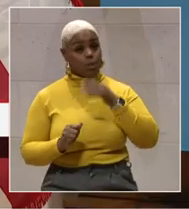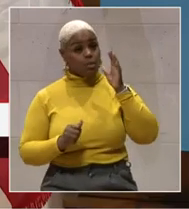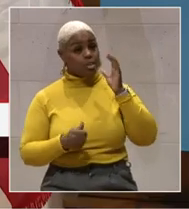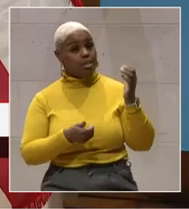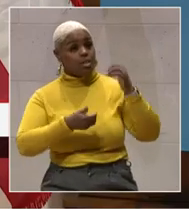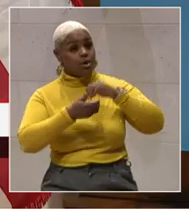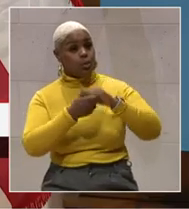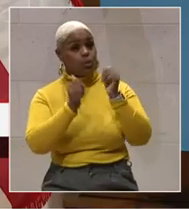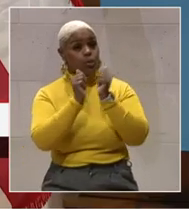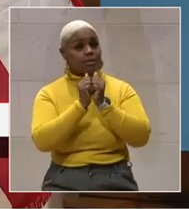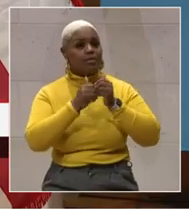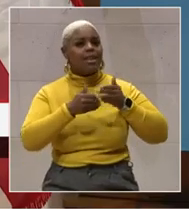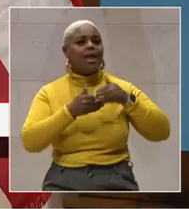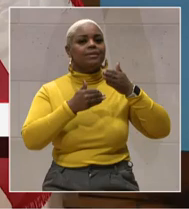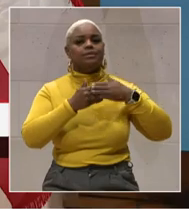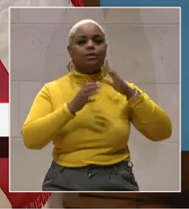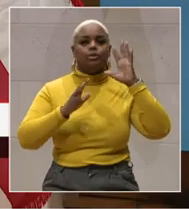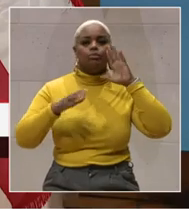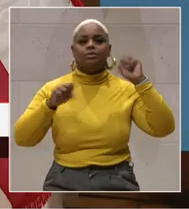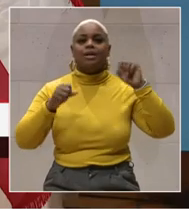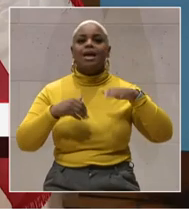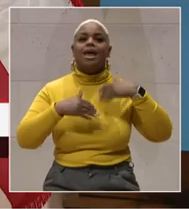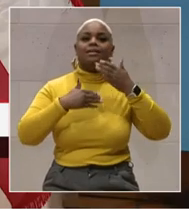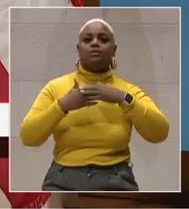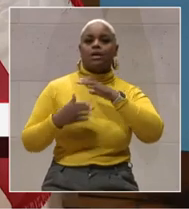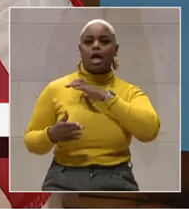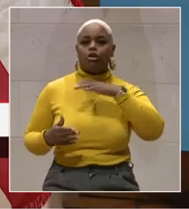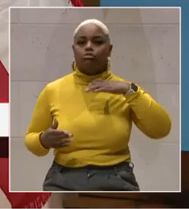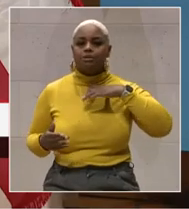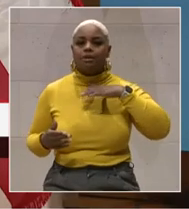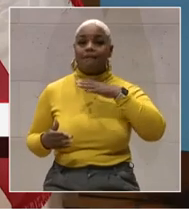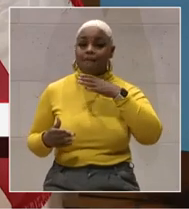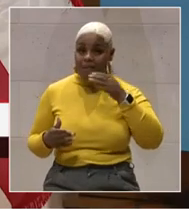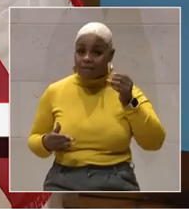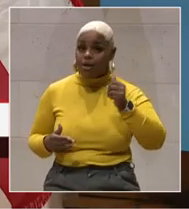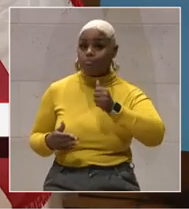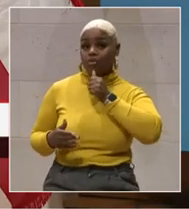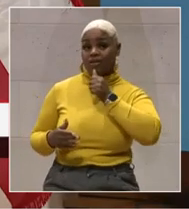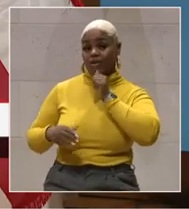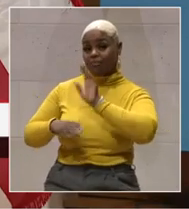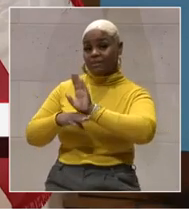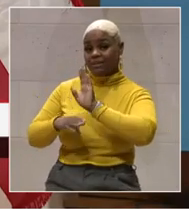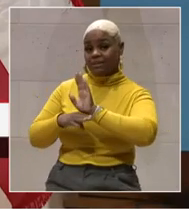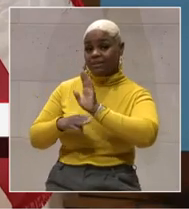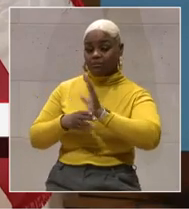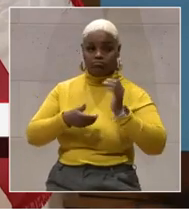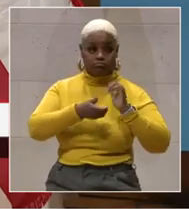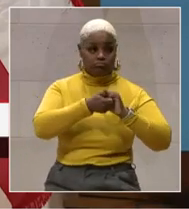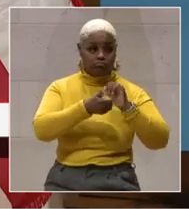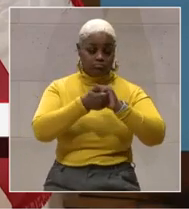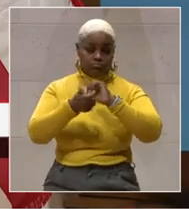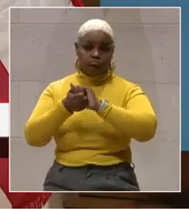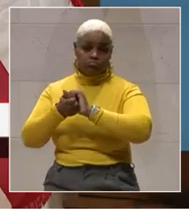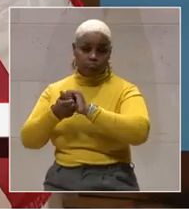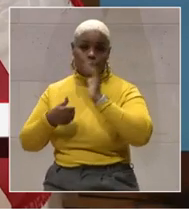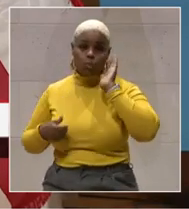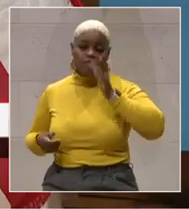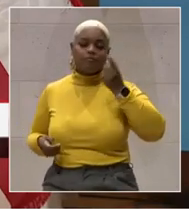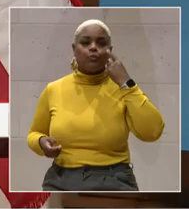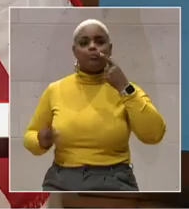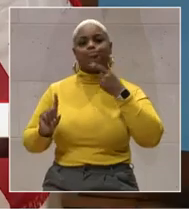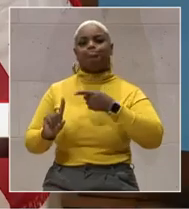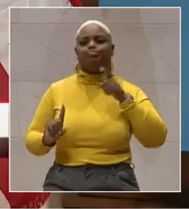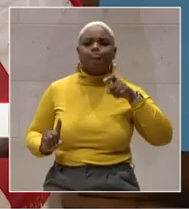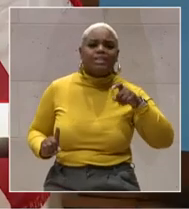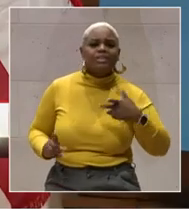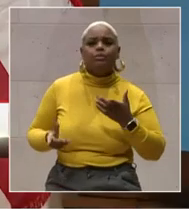Congress, and our private sector partners to address our most urgent needs. So stay